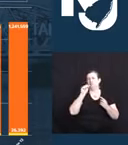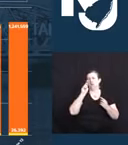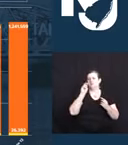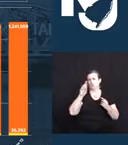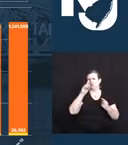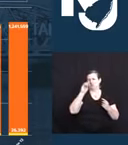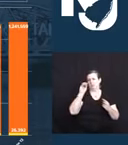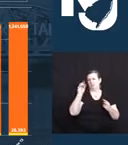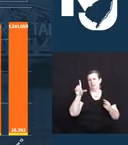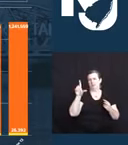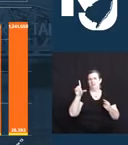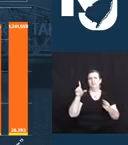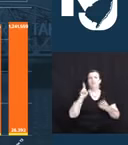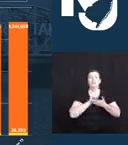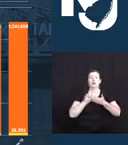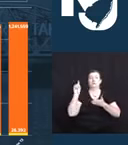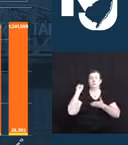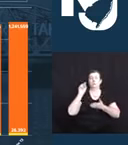week